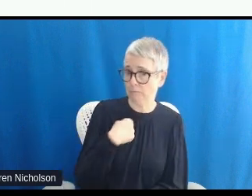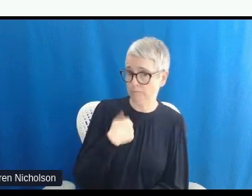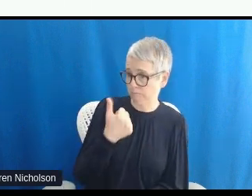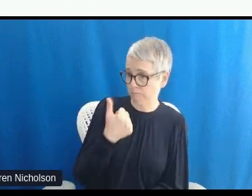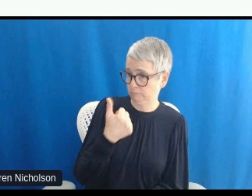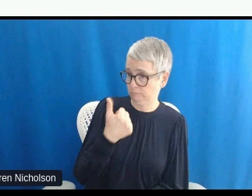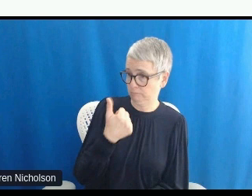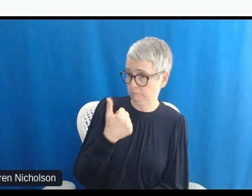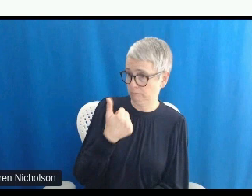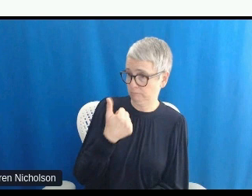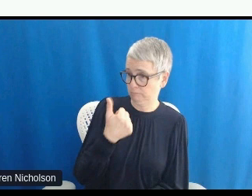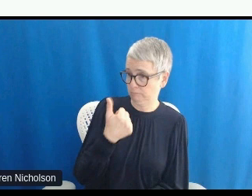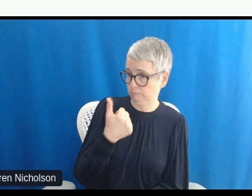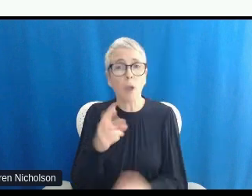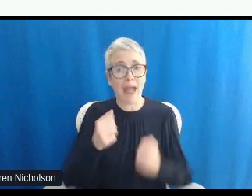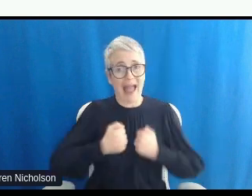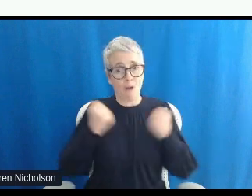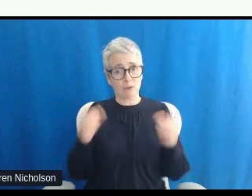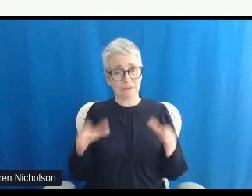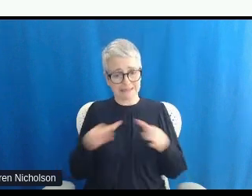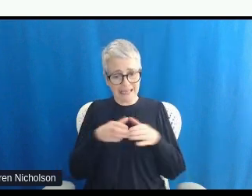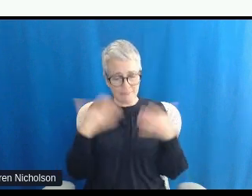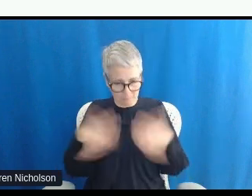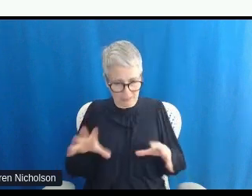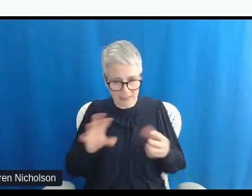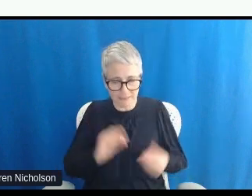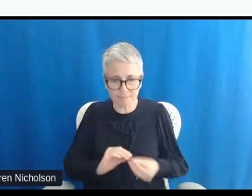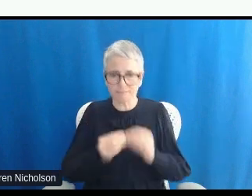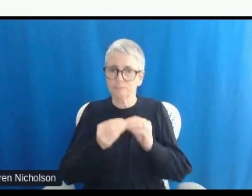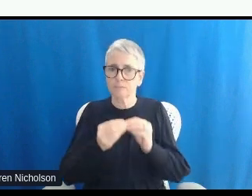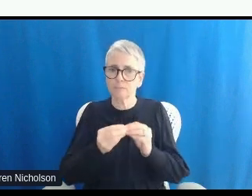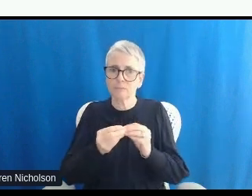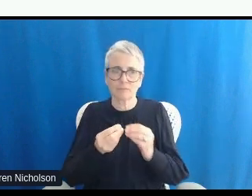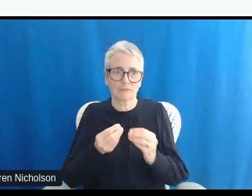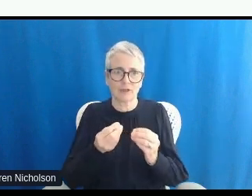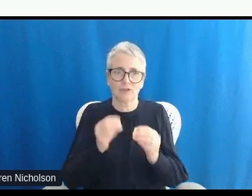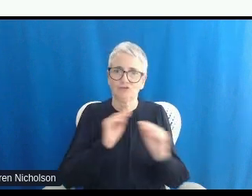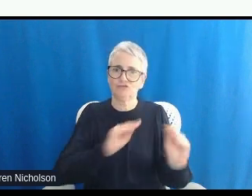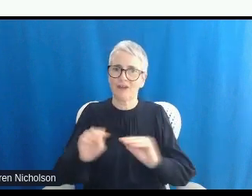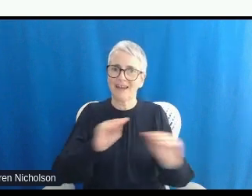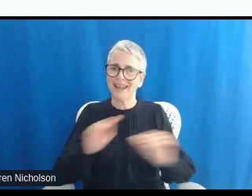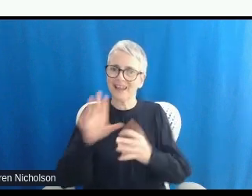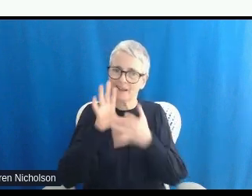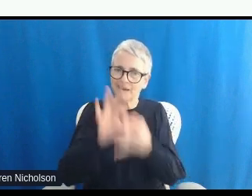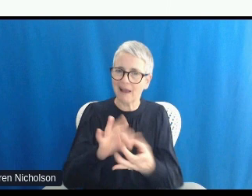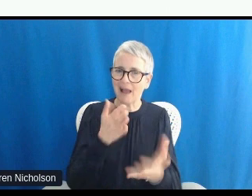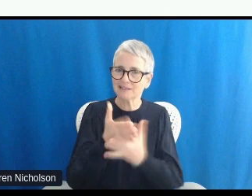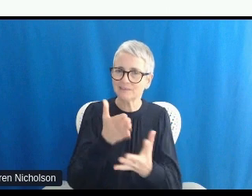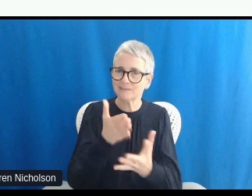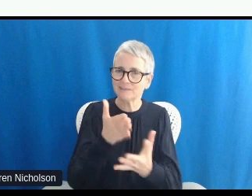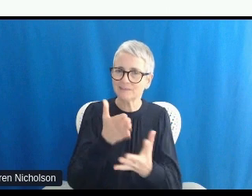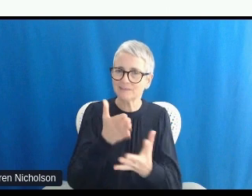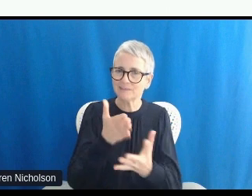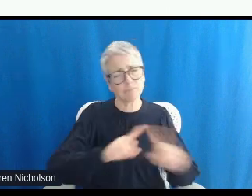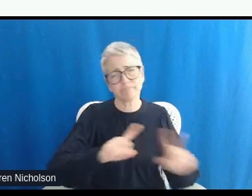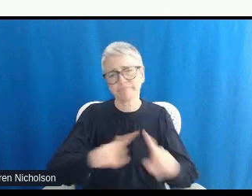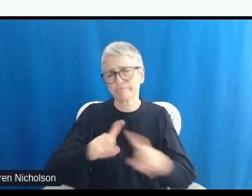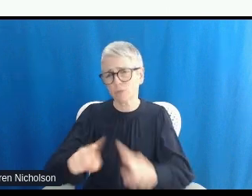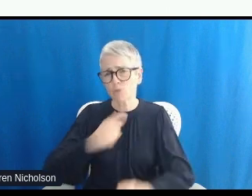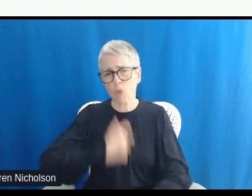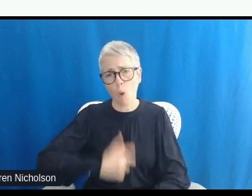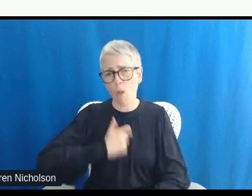devised accessibility training targeted to each type of digital role that we've come across in the bank. So whether you